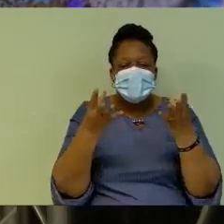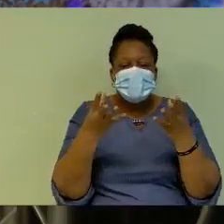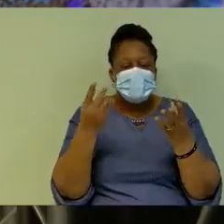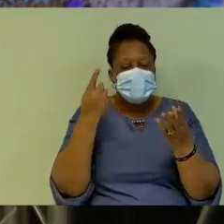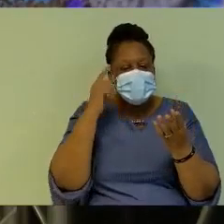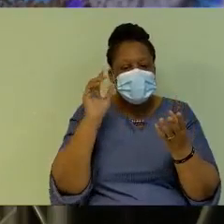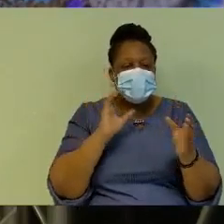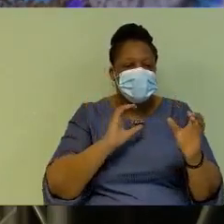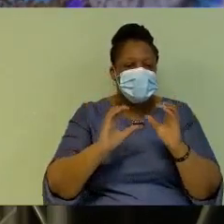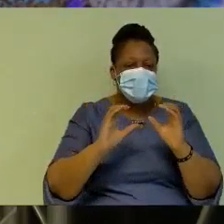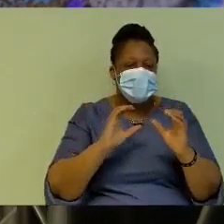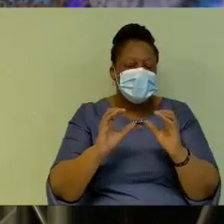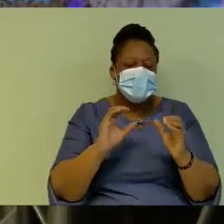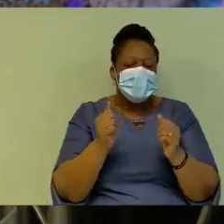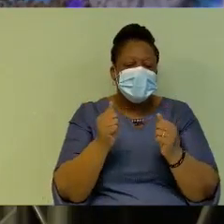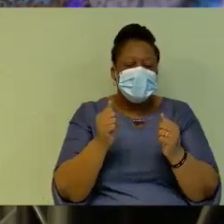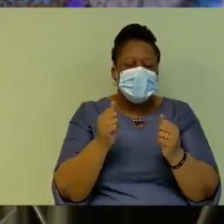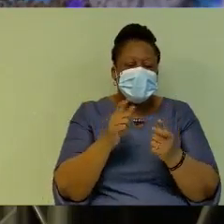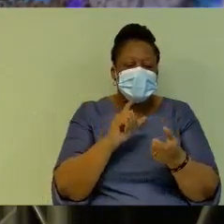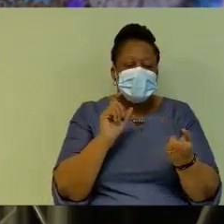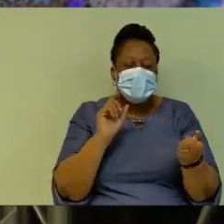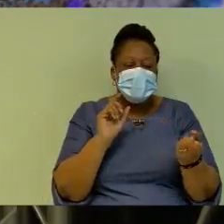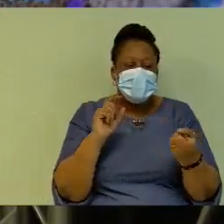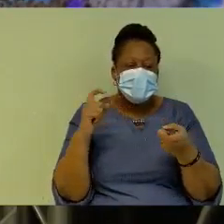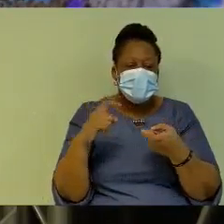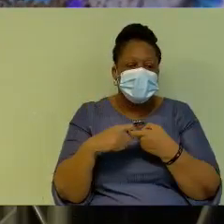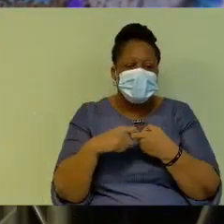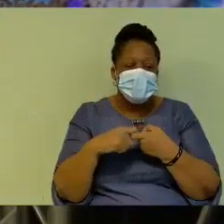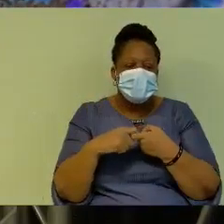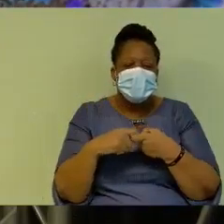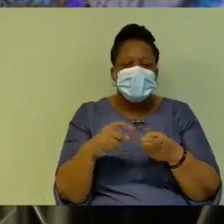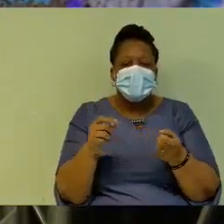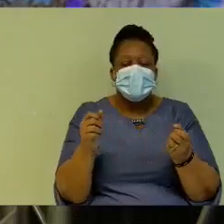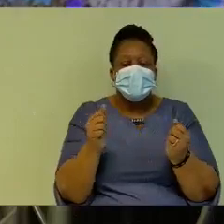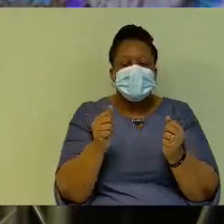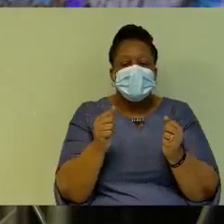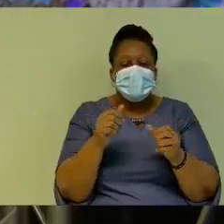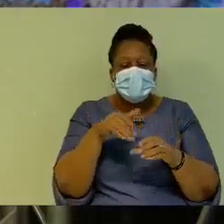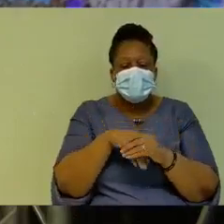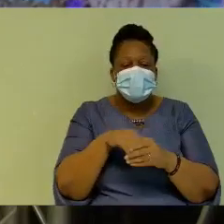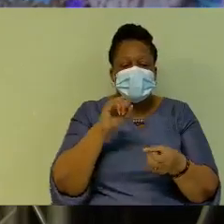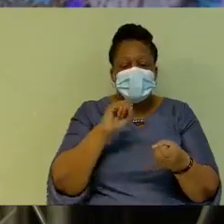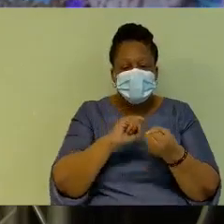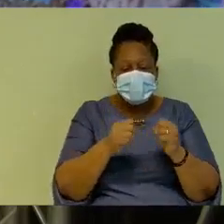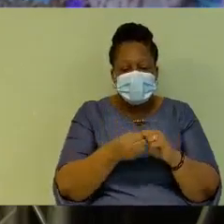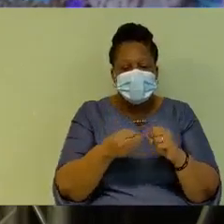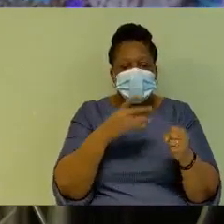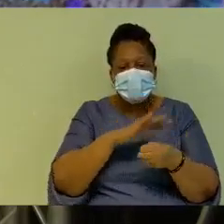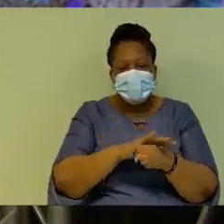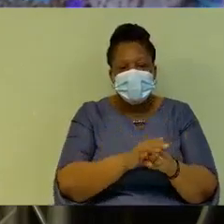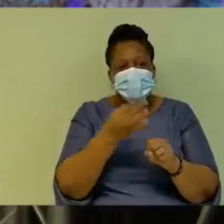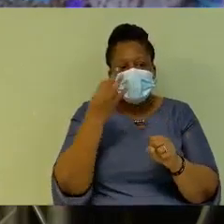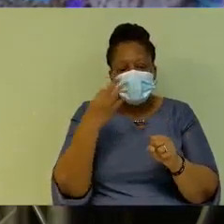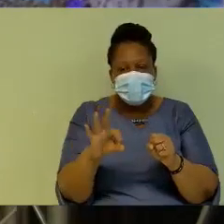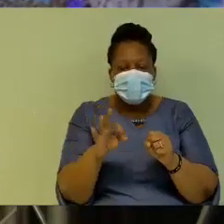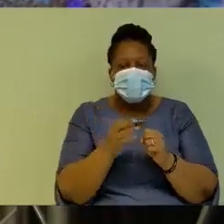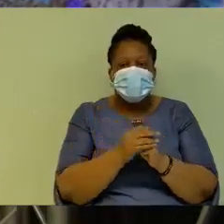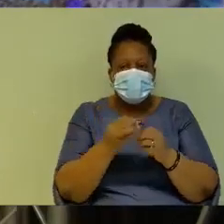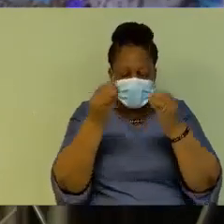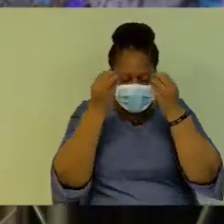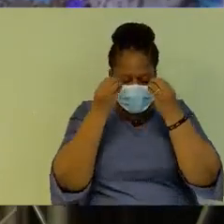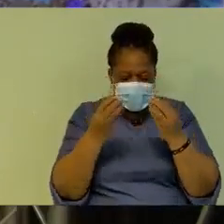collaboration and your partnership in the fight against the COVID-19 pandemic.